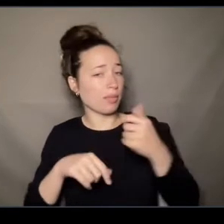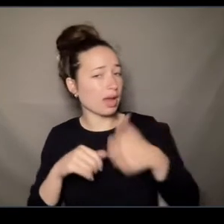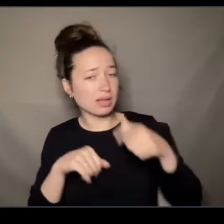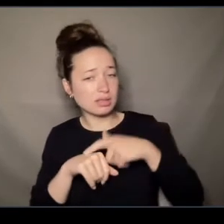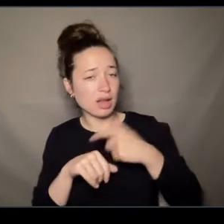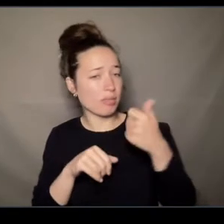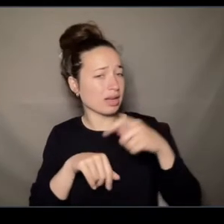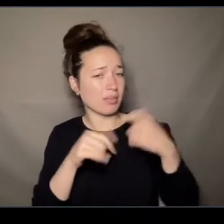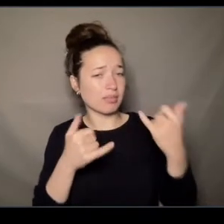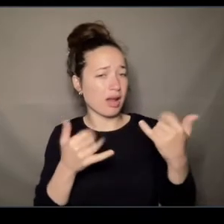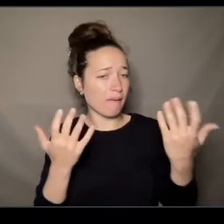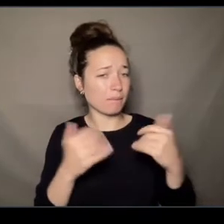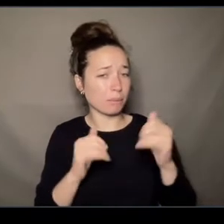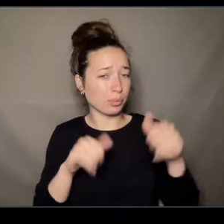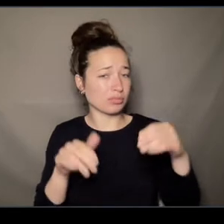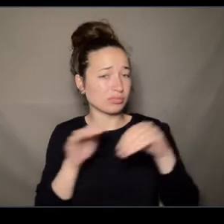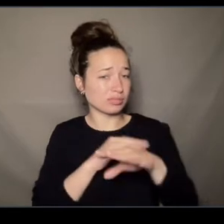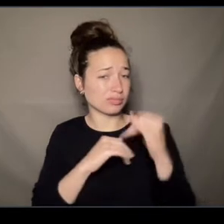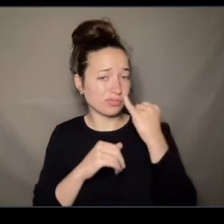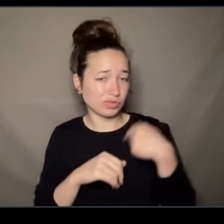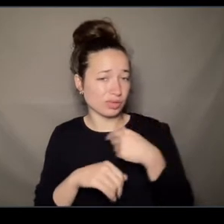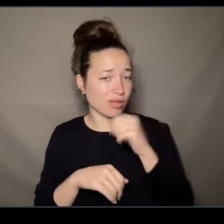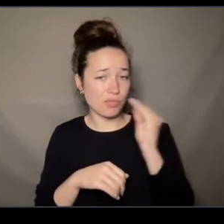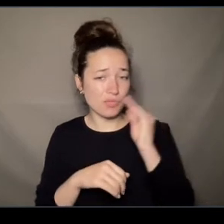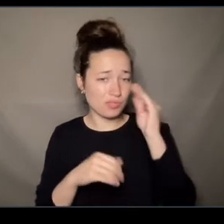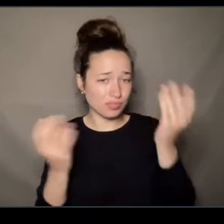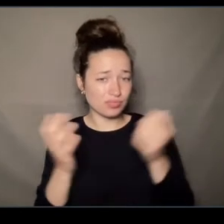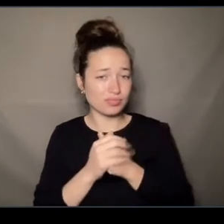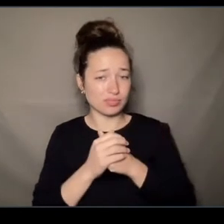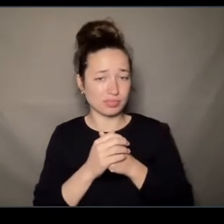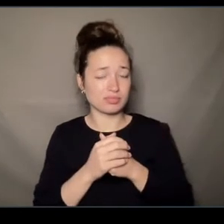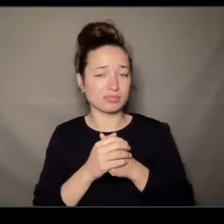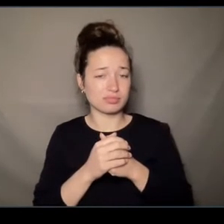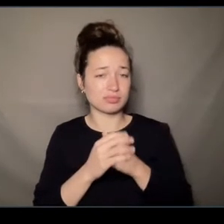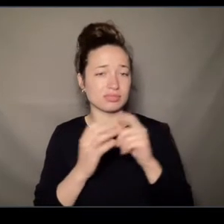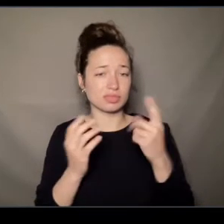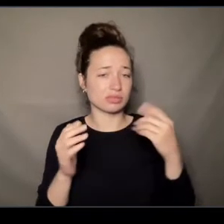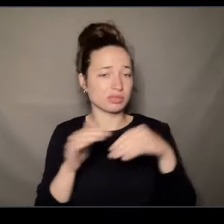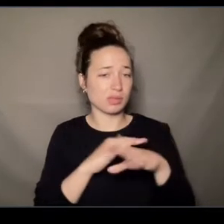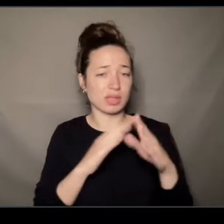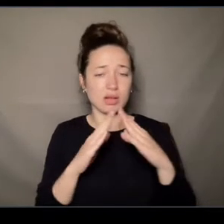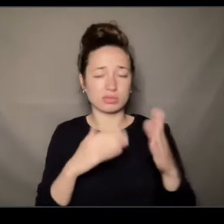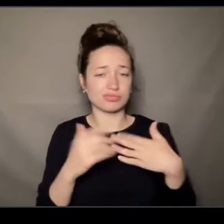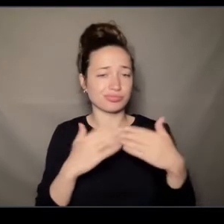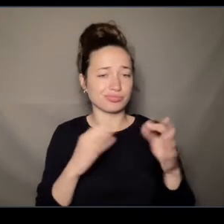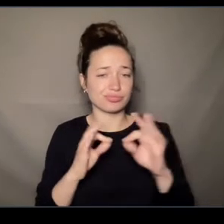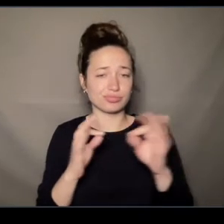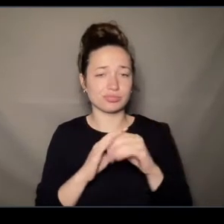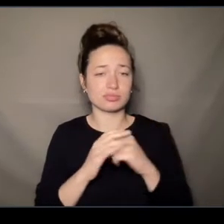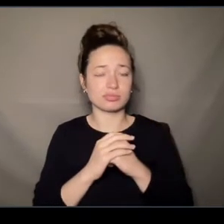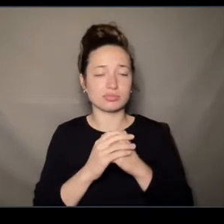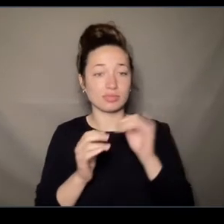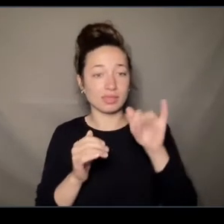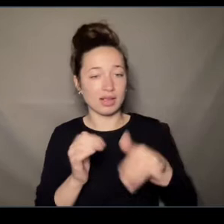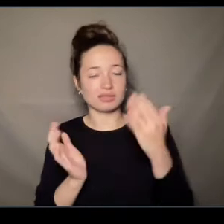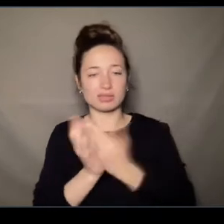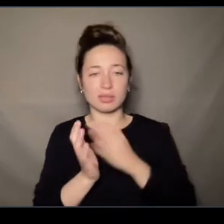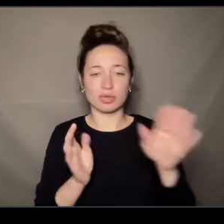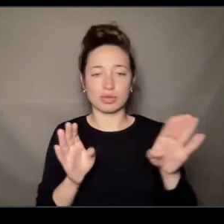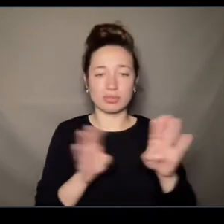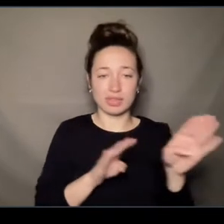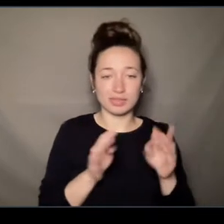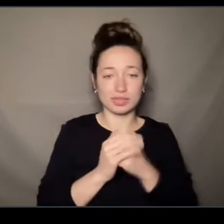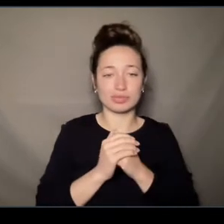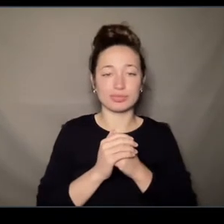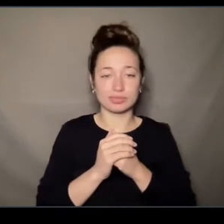anytime, anytime. Now you can get in, even if we're not home, just come in the house. It doesn't matter. And just having